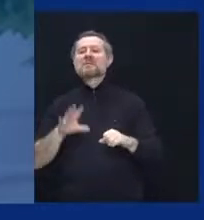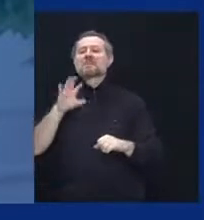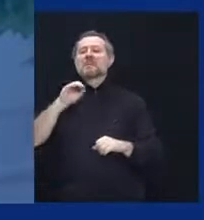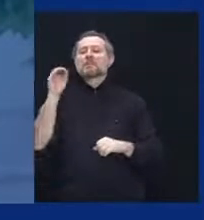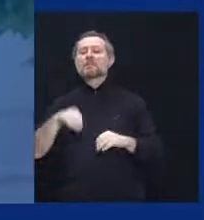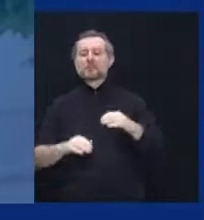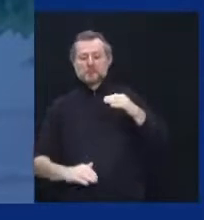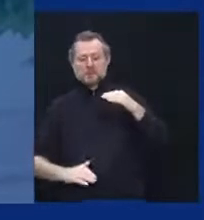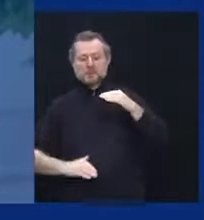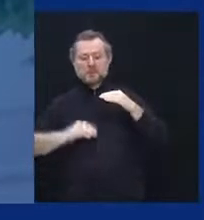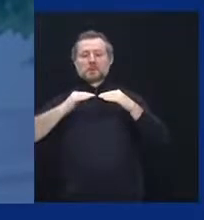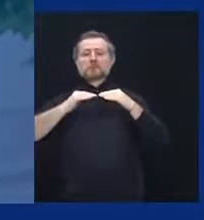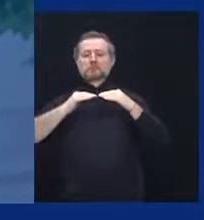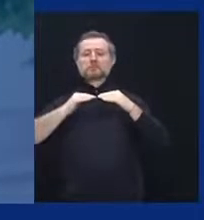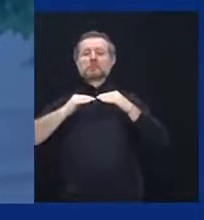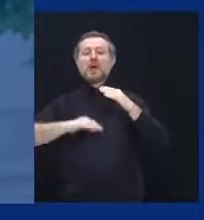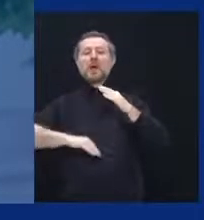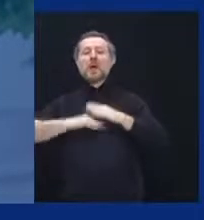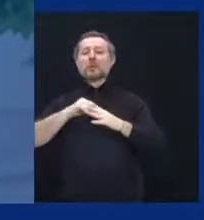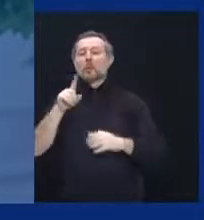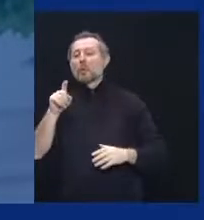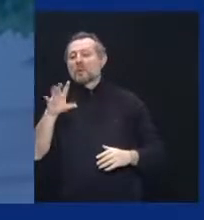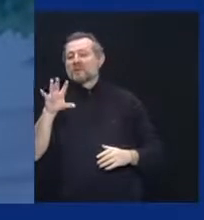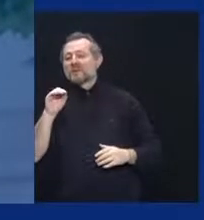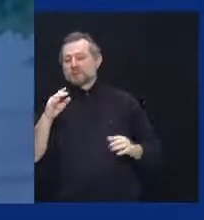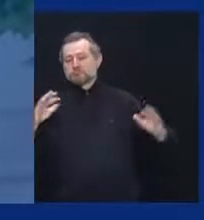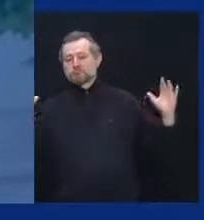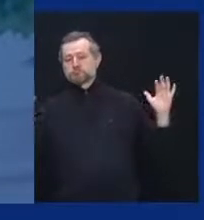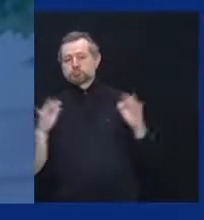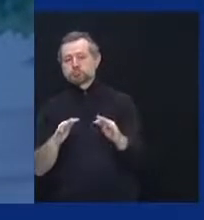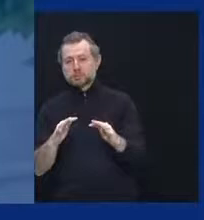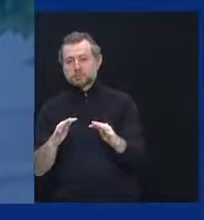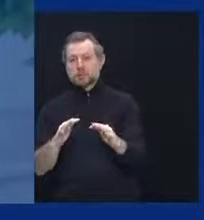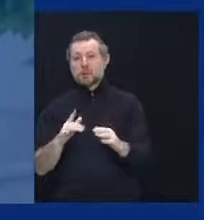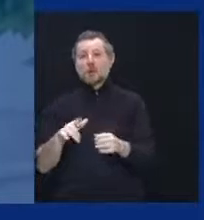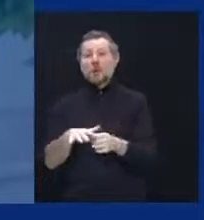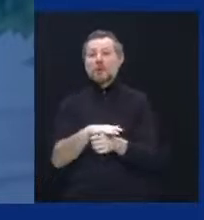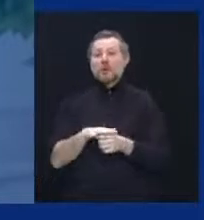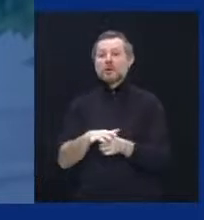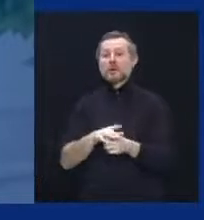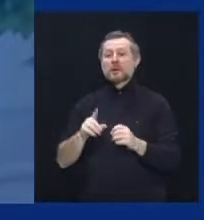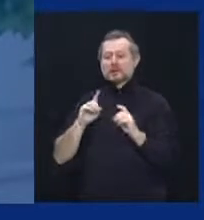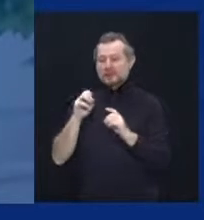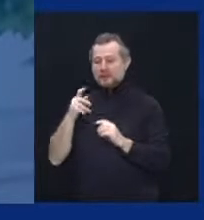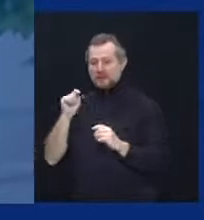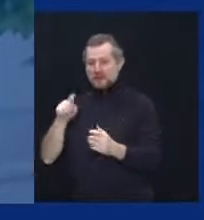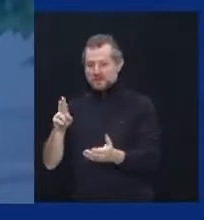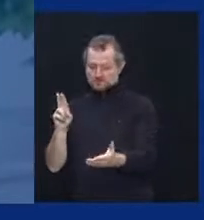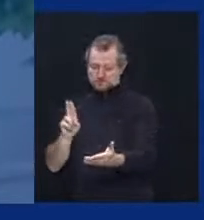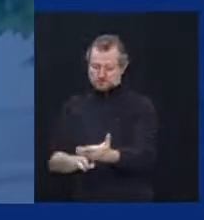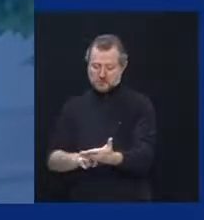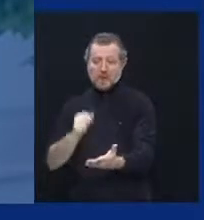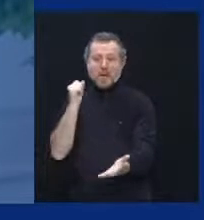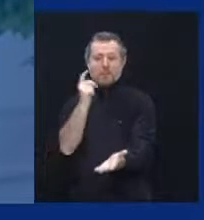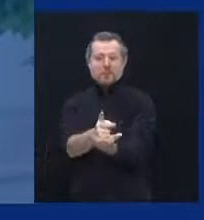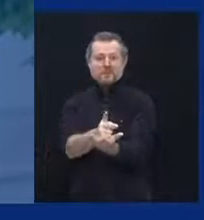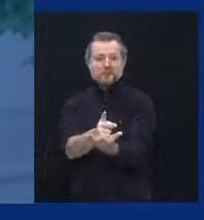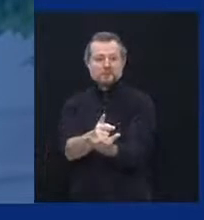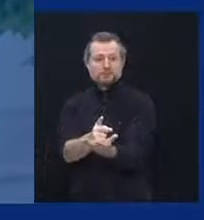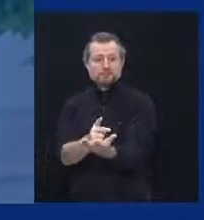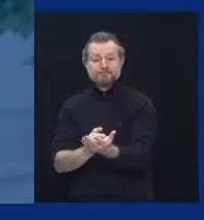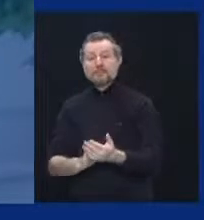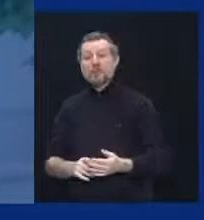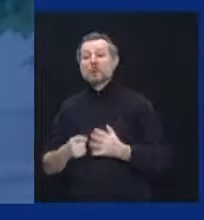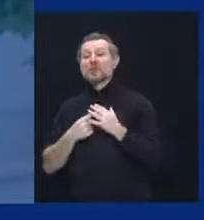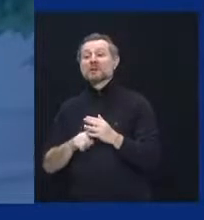to 150 people. It has to be approved by the local health department, and this will go into effect